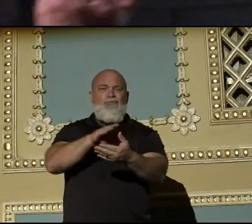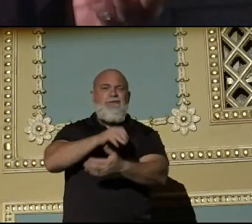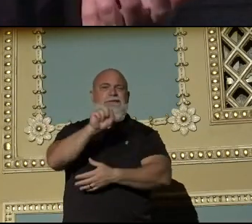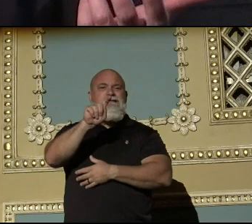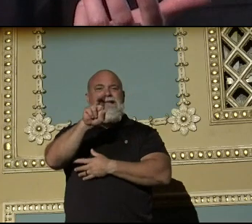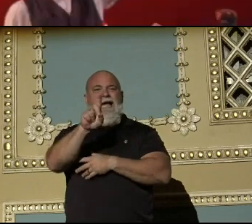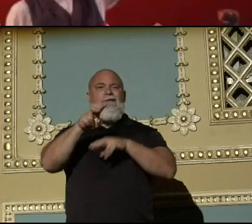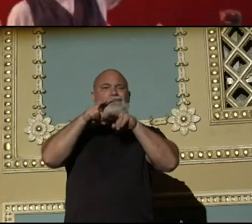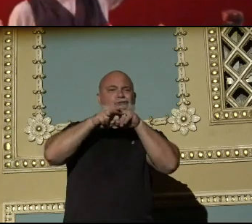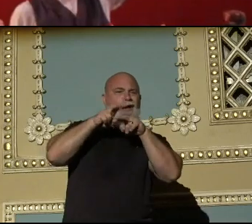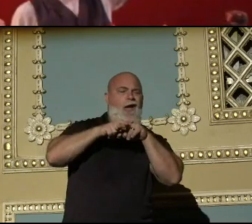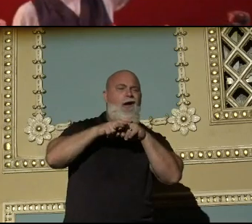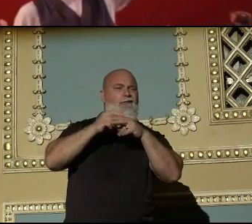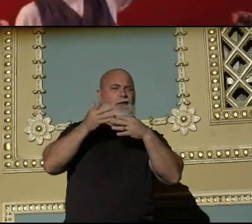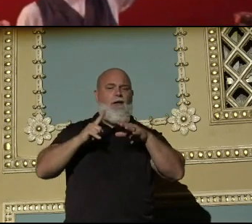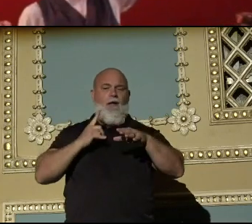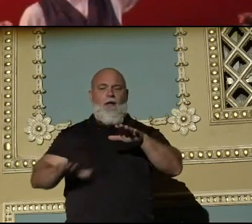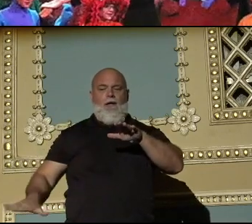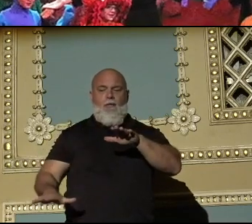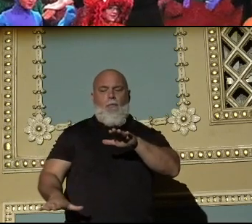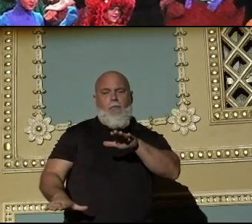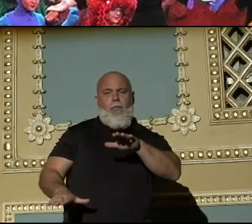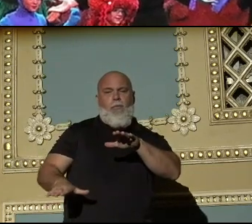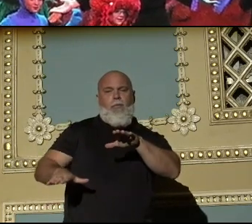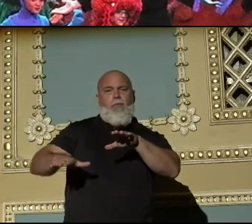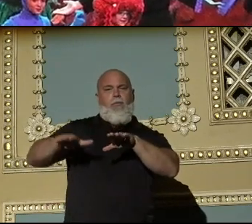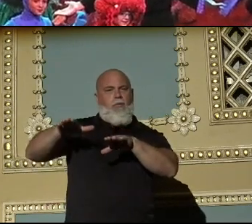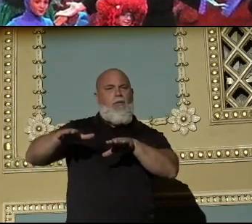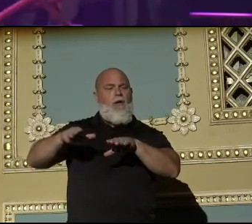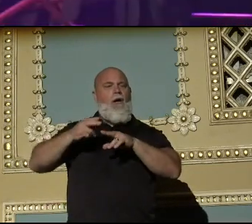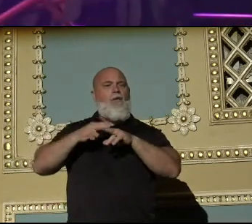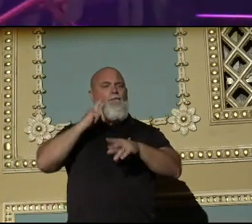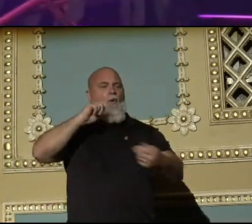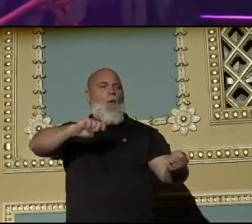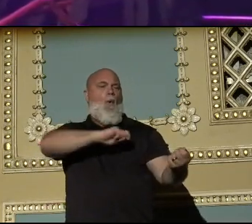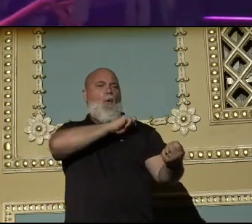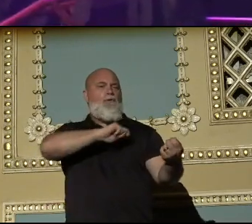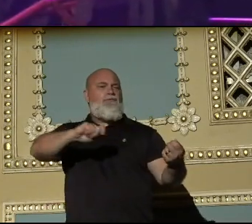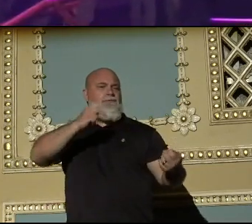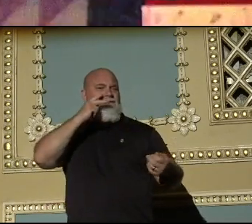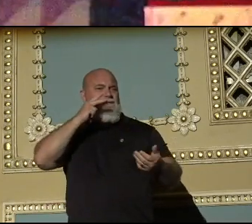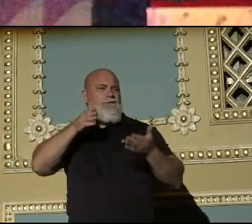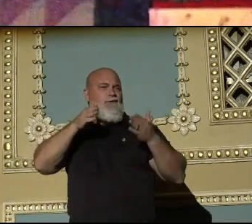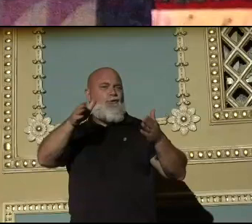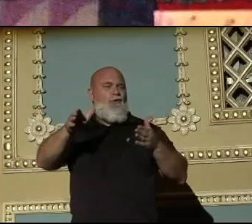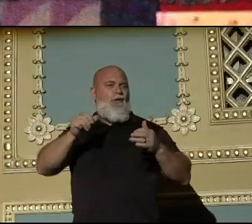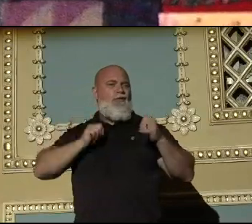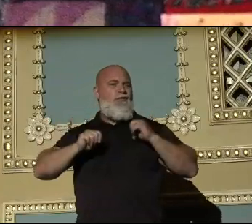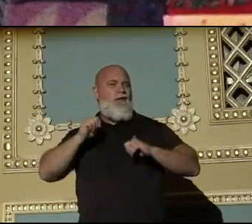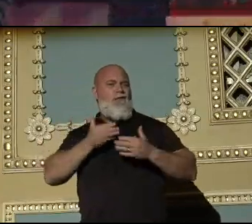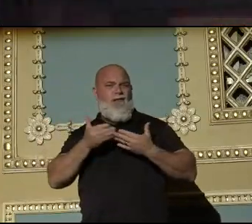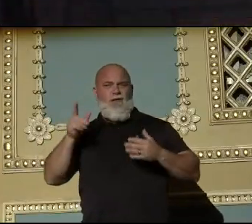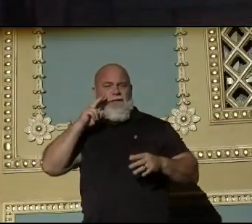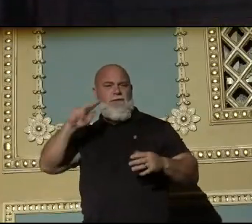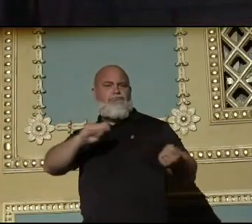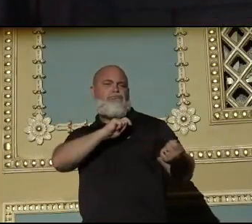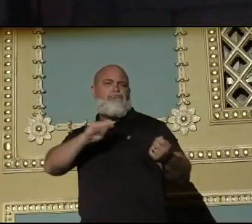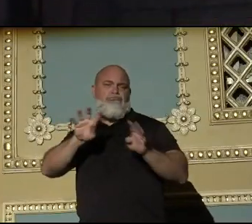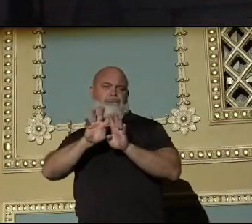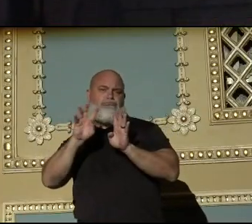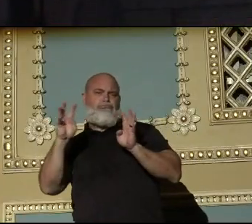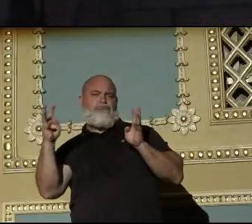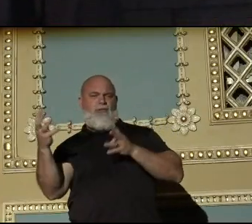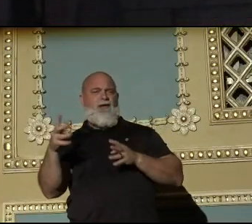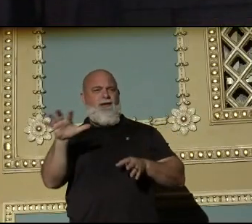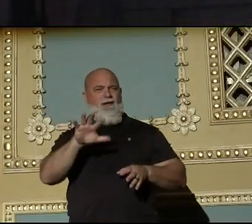chairs, and more. It's also used as an orchestra pit, as you may have seen during a great theater production. Normally it takes about